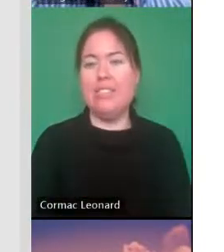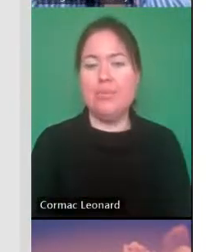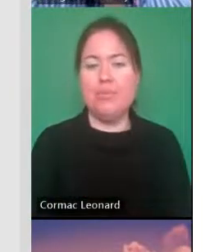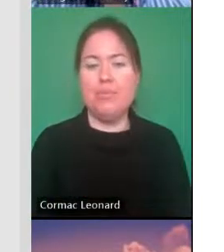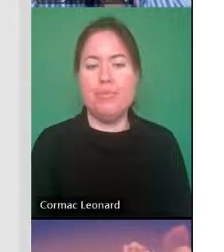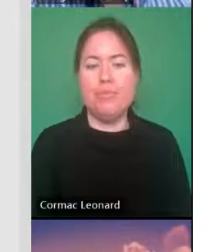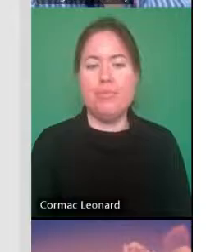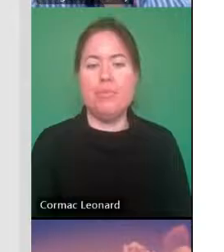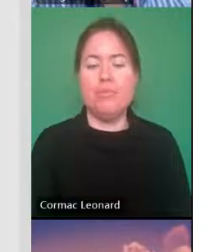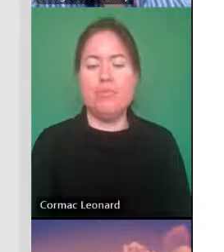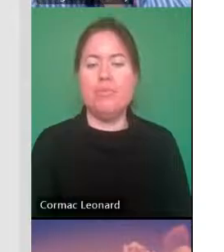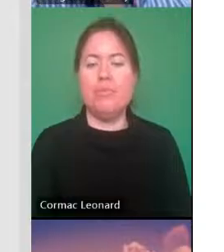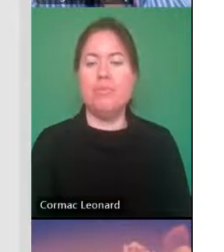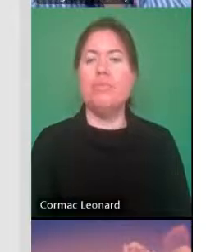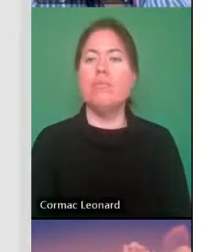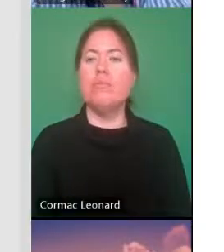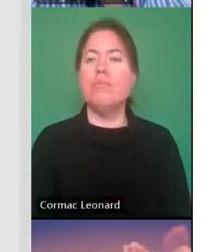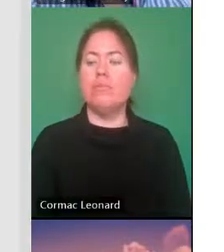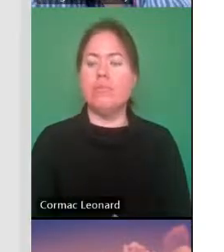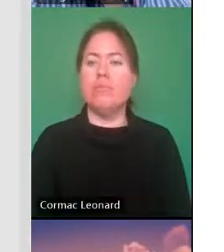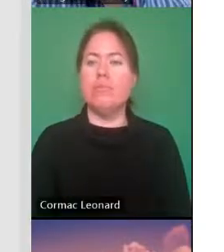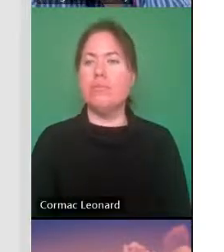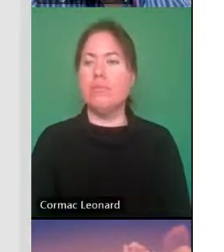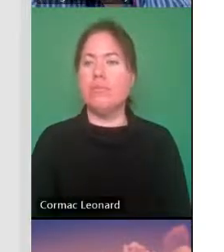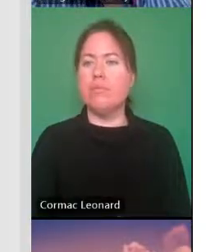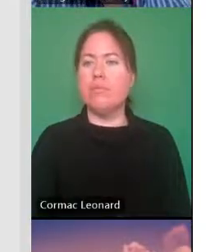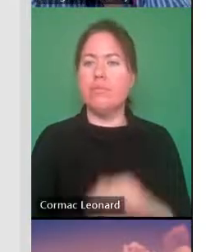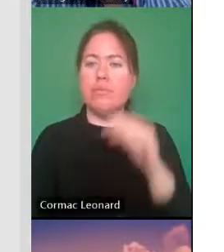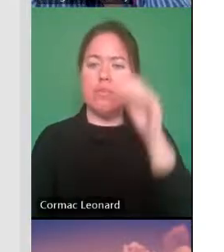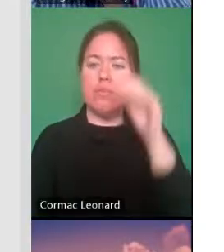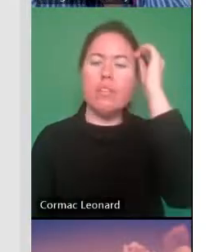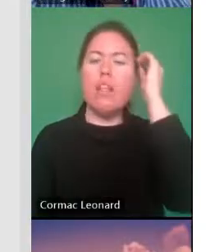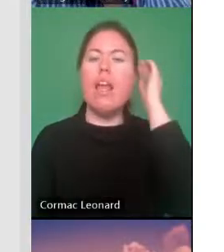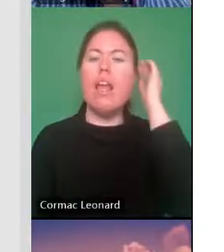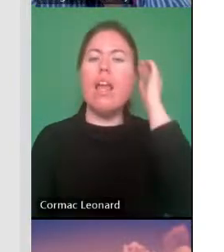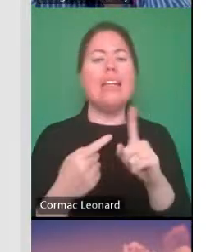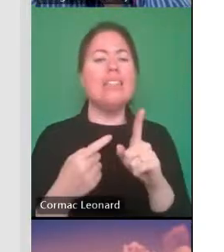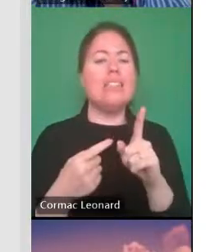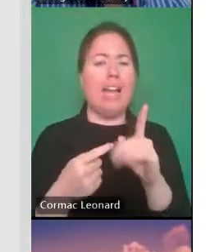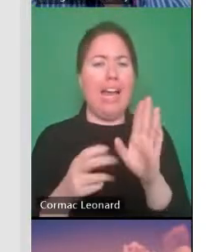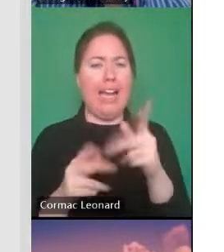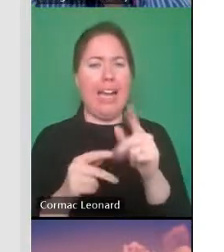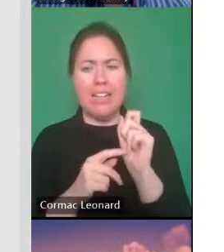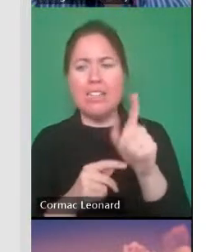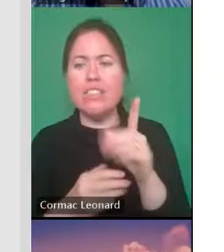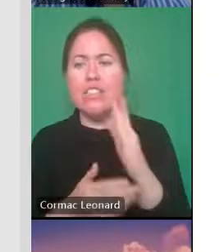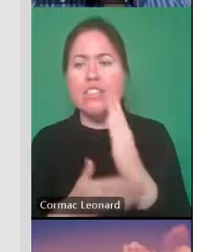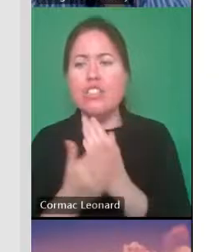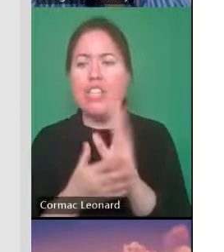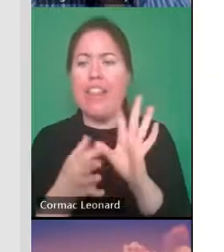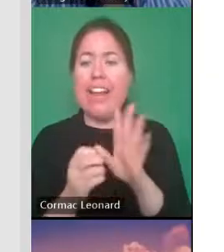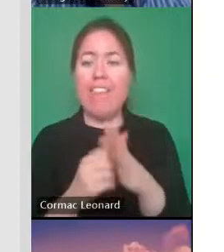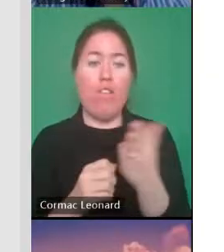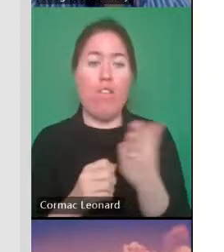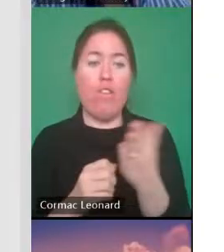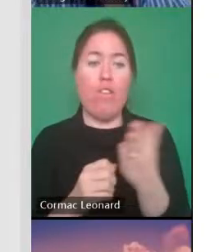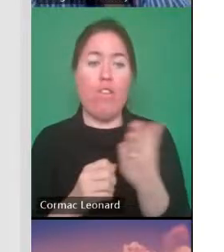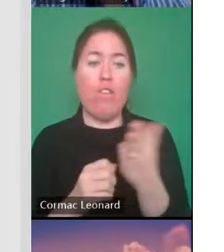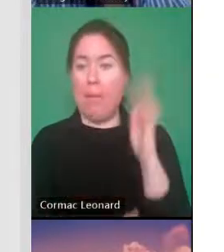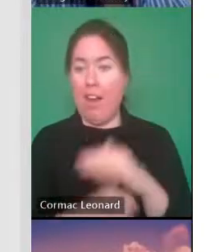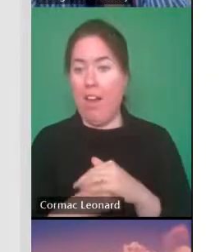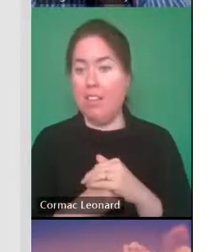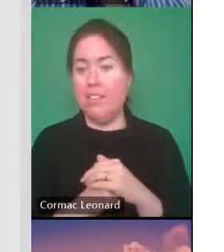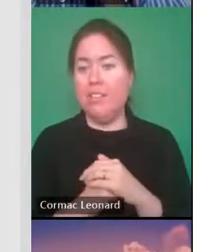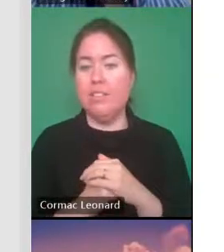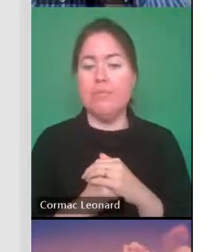HSE.ie/safeguarding. We'll add it to there. I can give the link to the previous recordings before we finish, but